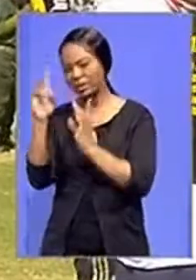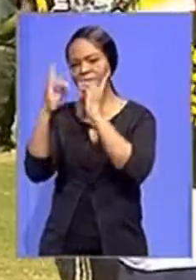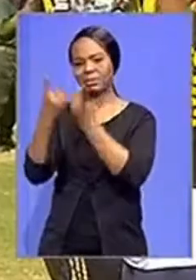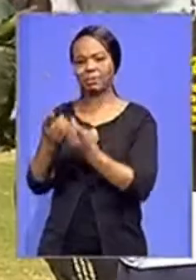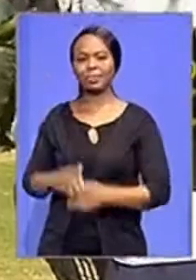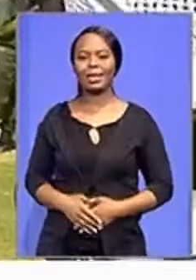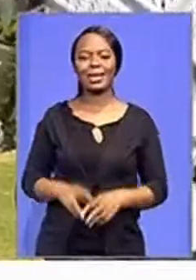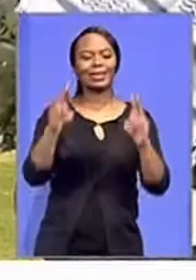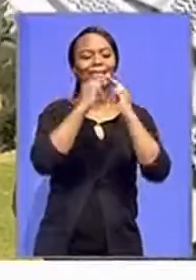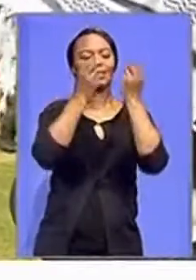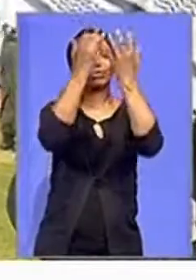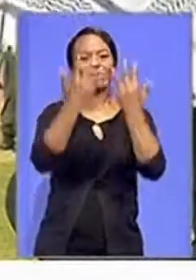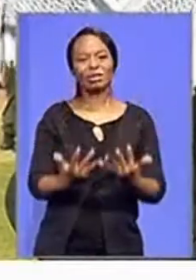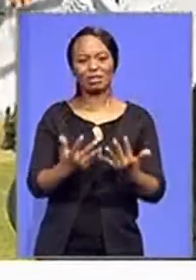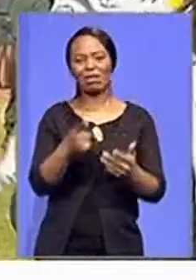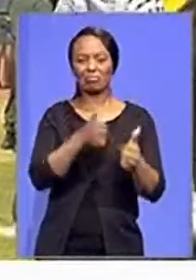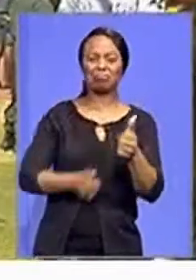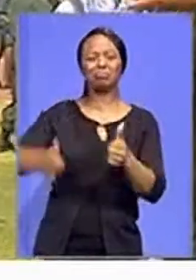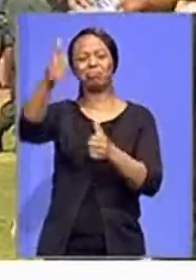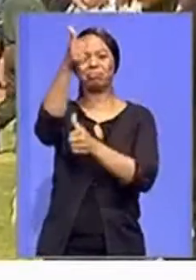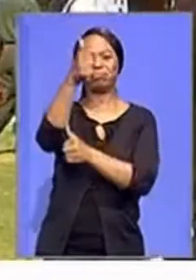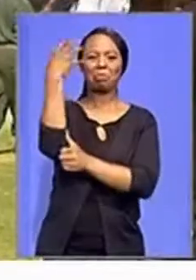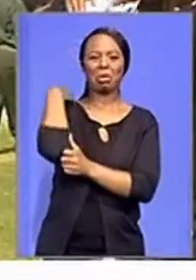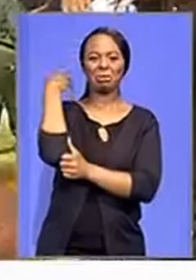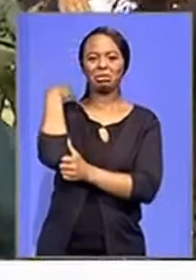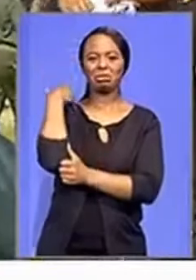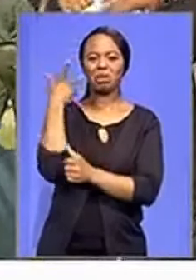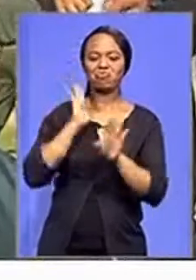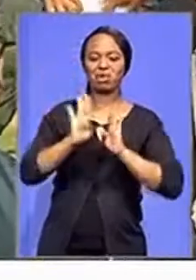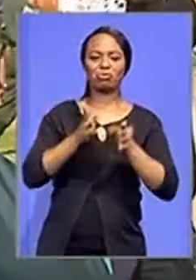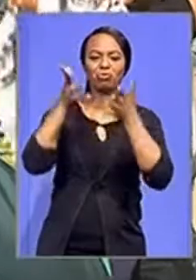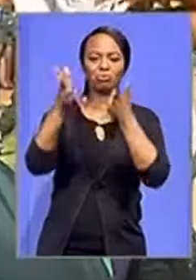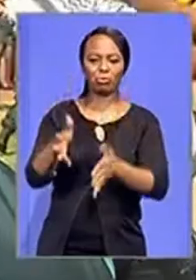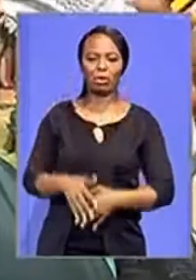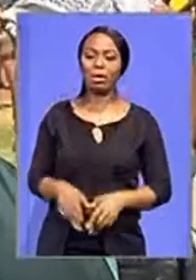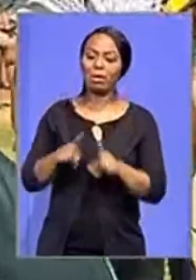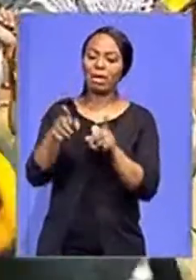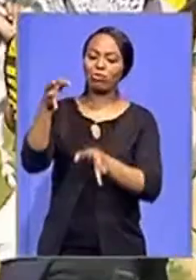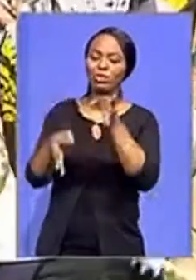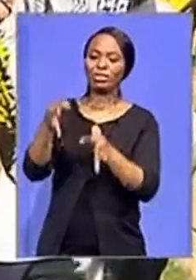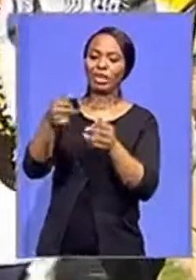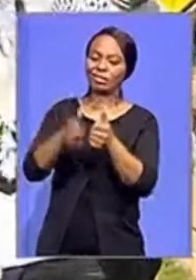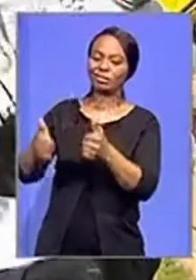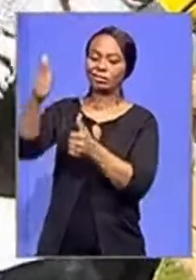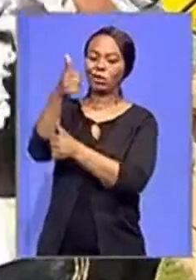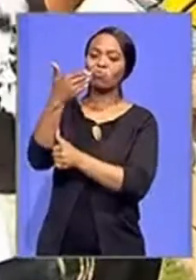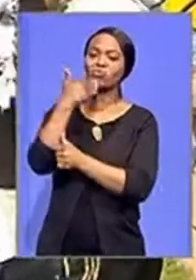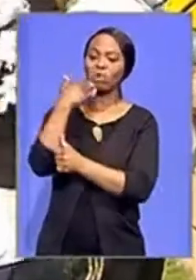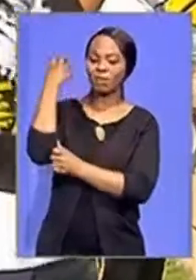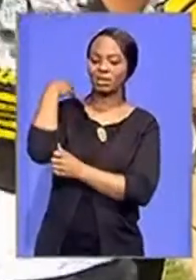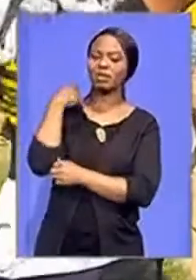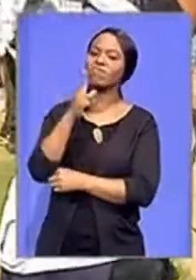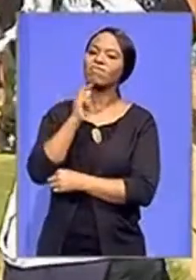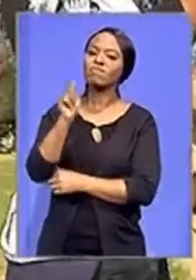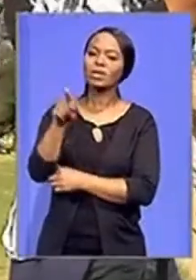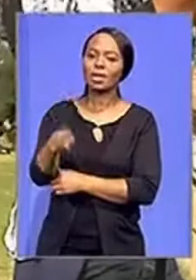that the National Treasury has always behaved like a super ministry. We believe that the current political head, who is Mr. Tito